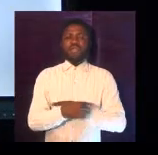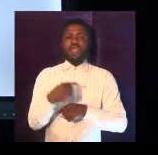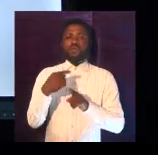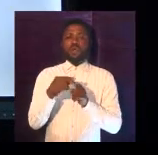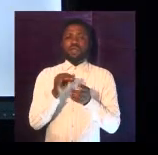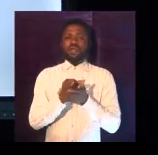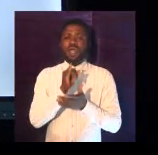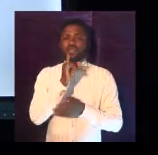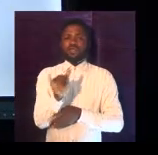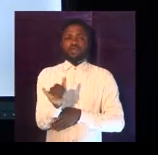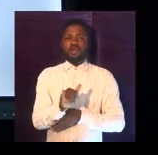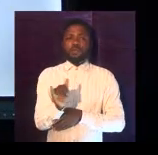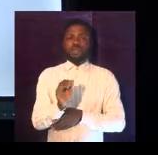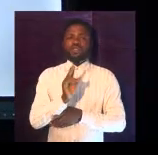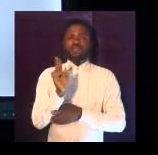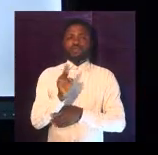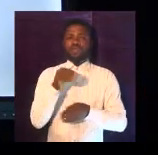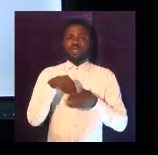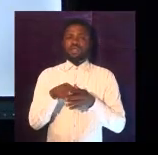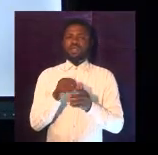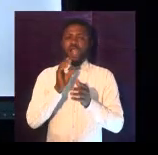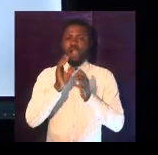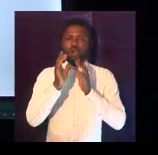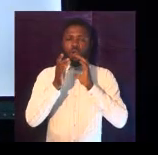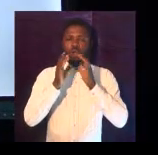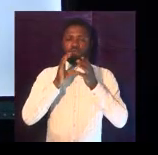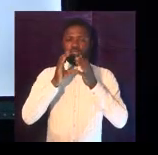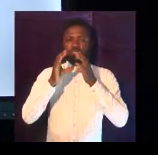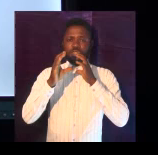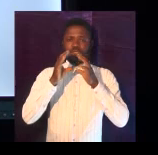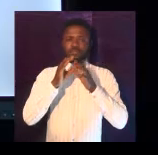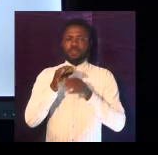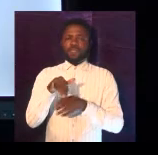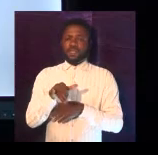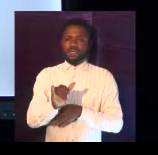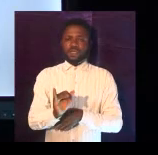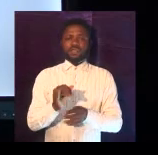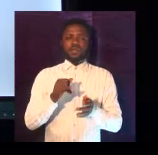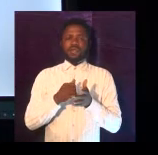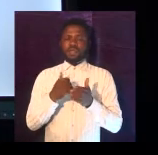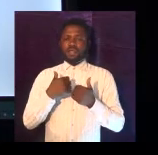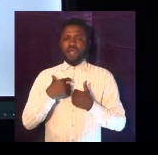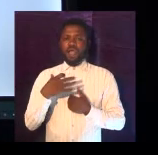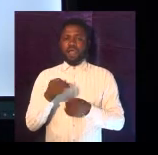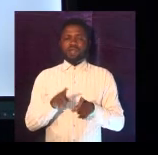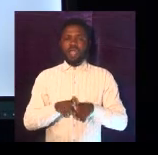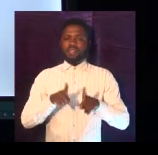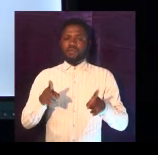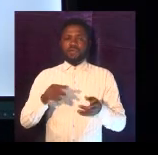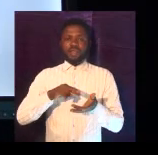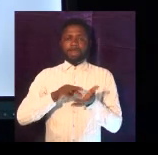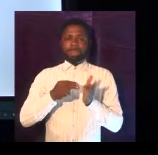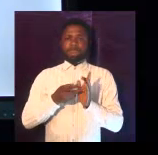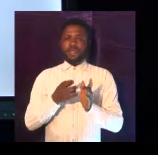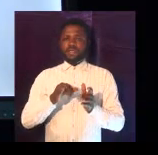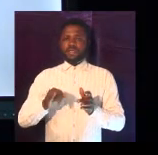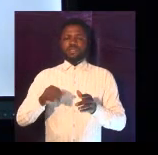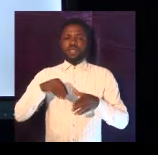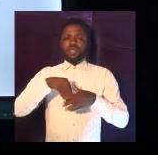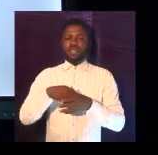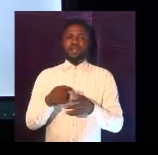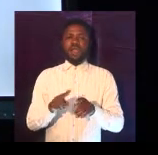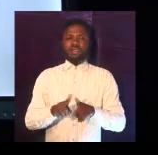an everyday word that is commonly used in conversation. Yet, it has